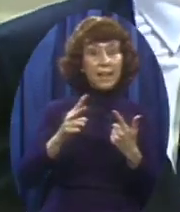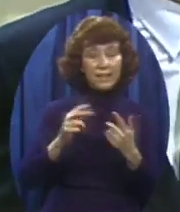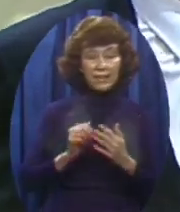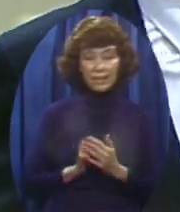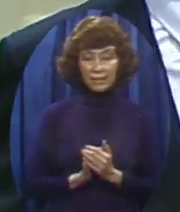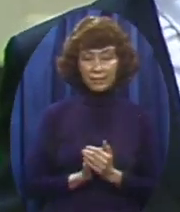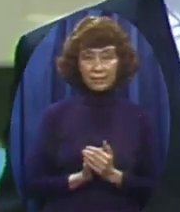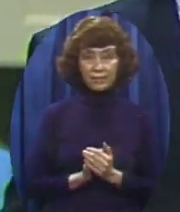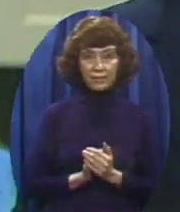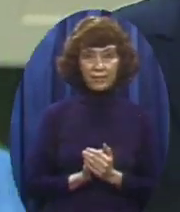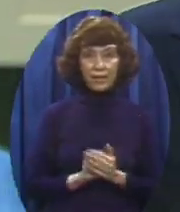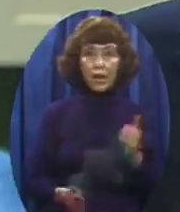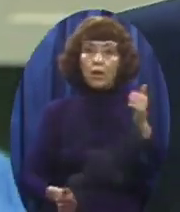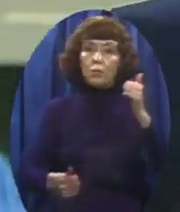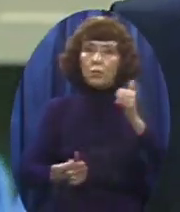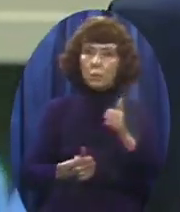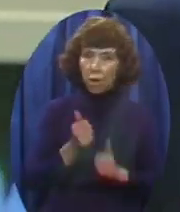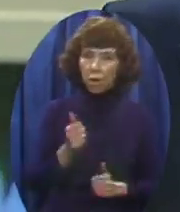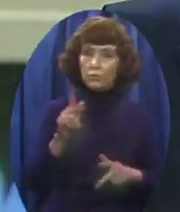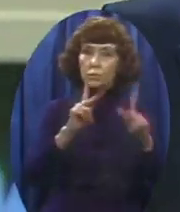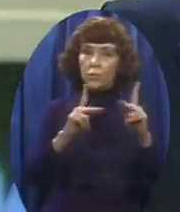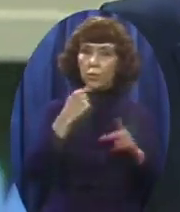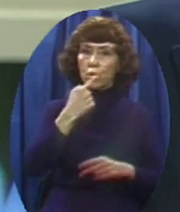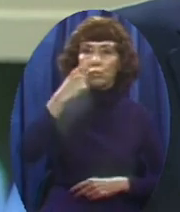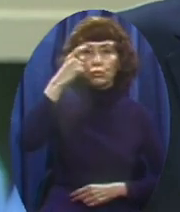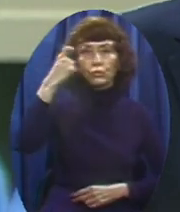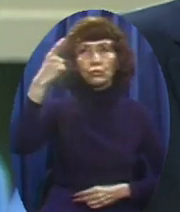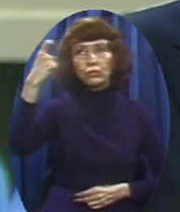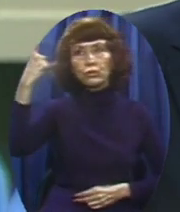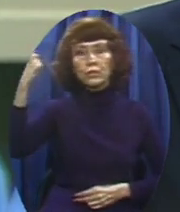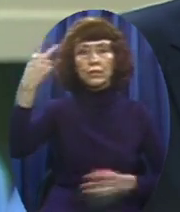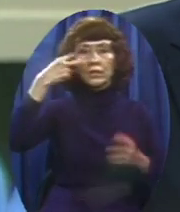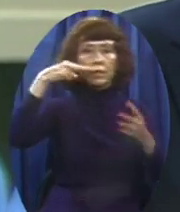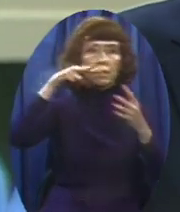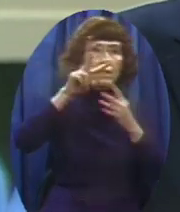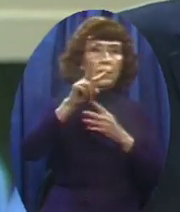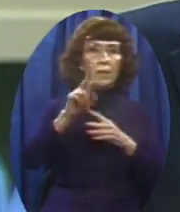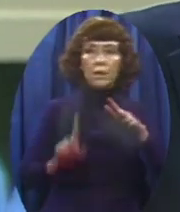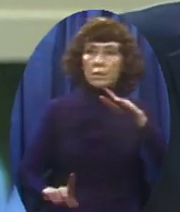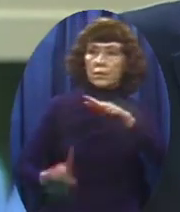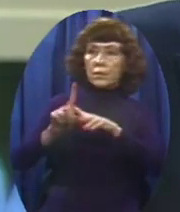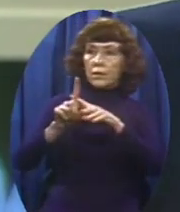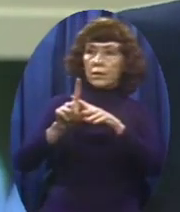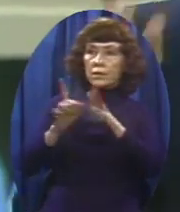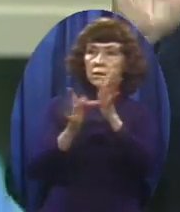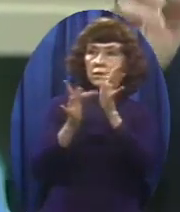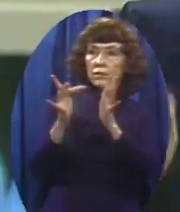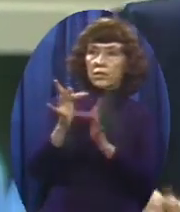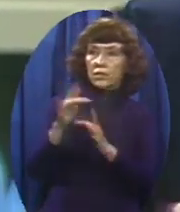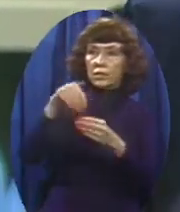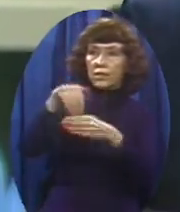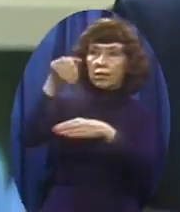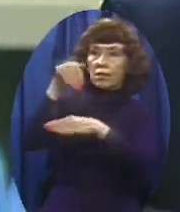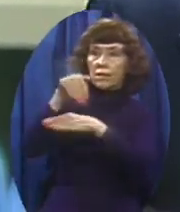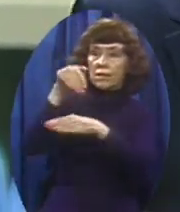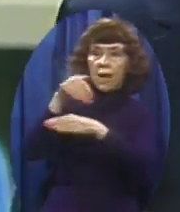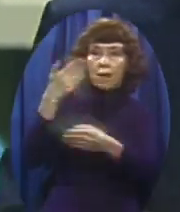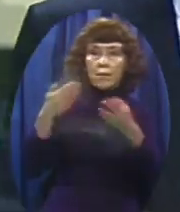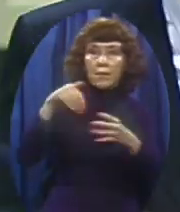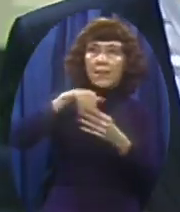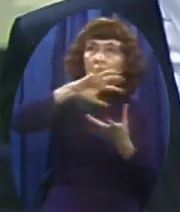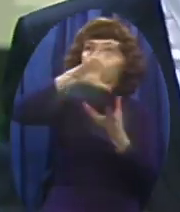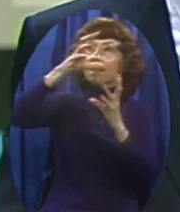most of the cases of dreams, visions, revelations, appearances of the Lord in the night, in the bedroom, or in the clouds, et